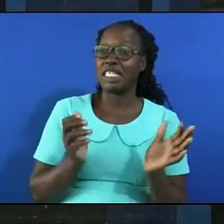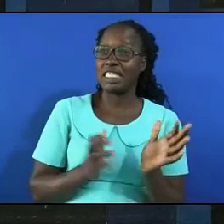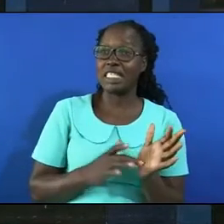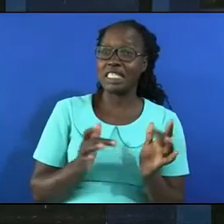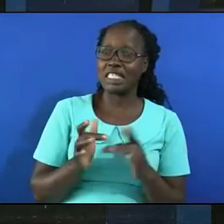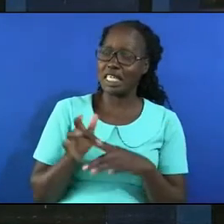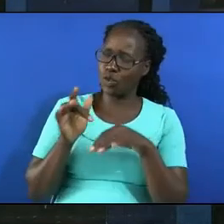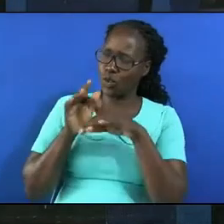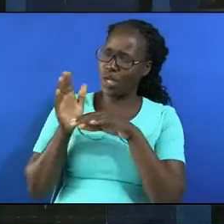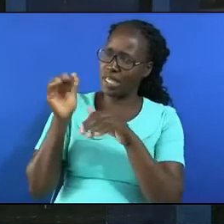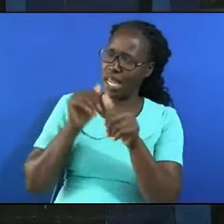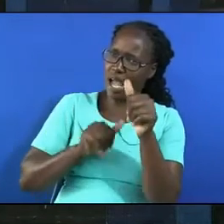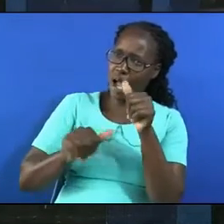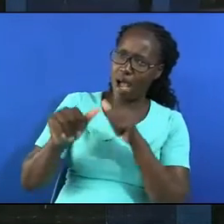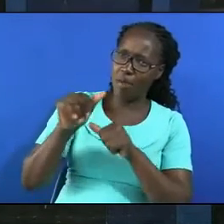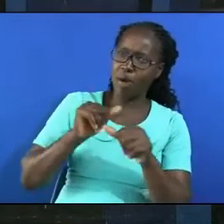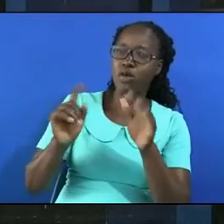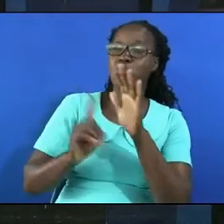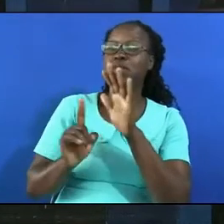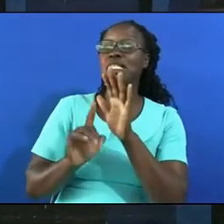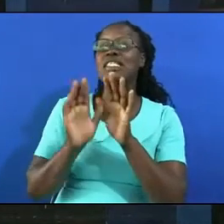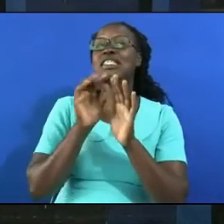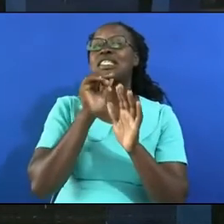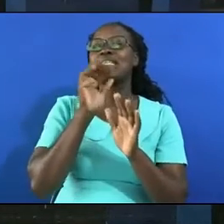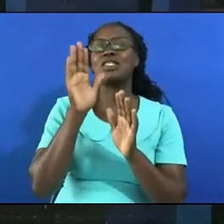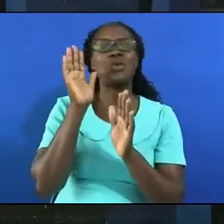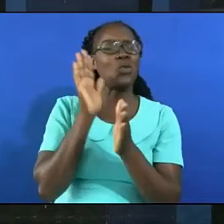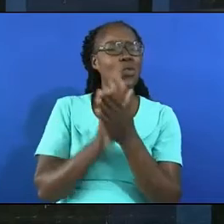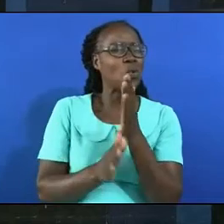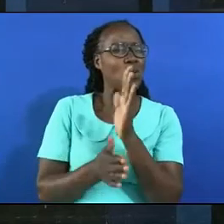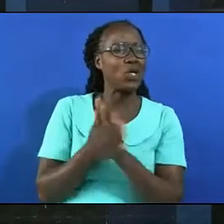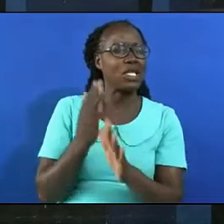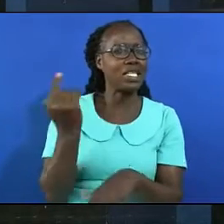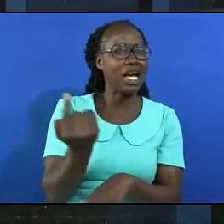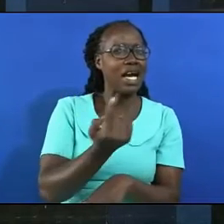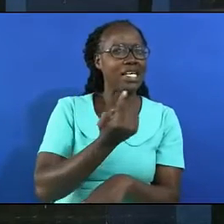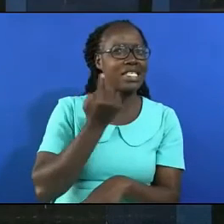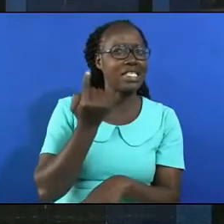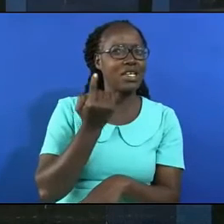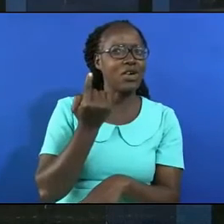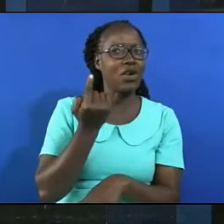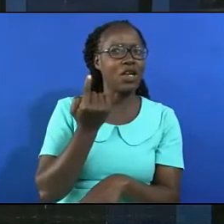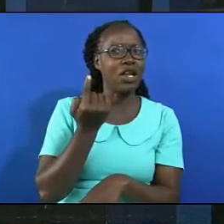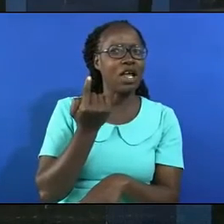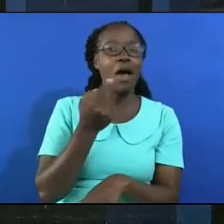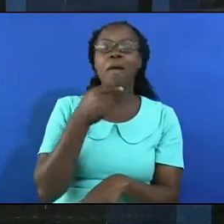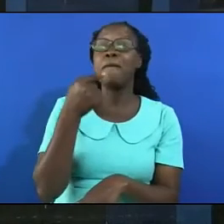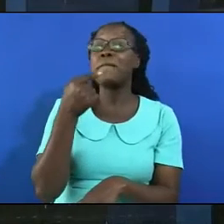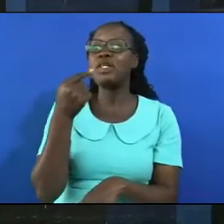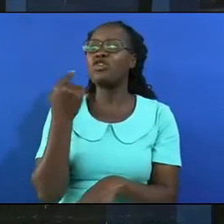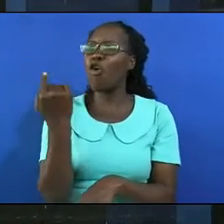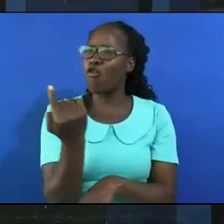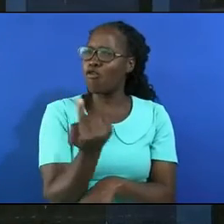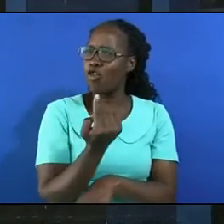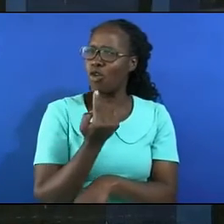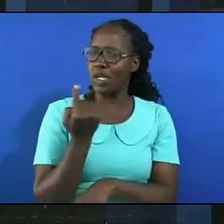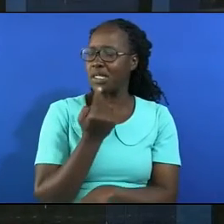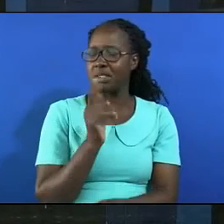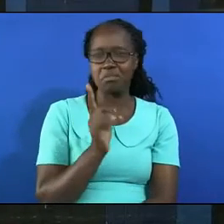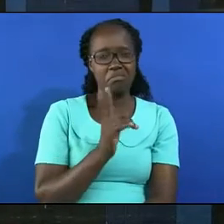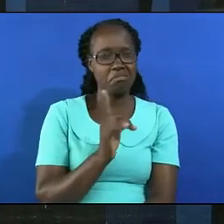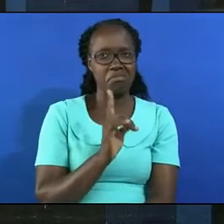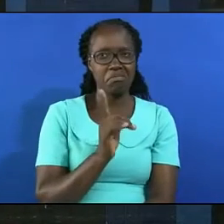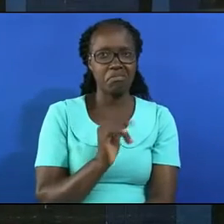Jesus went about his ministry without a single mention of loneliness.